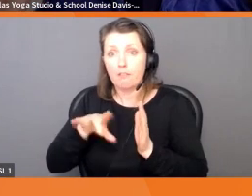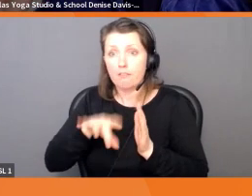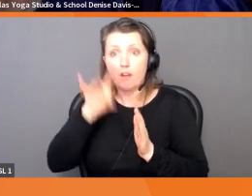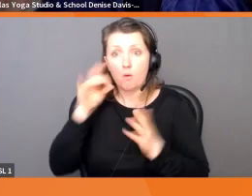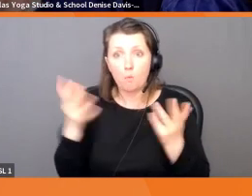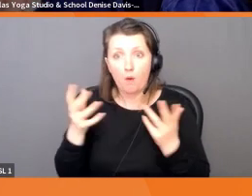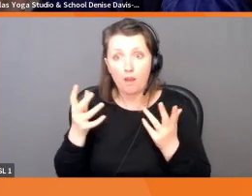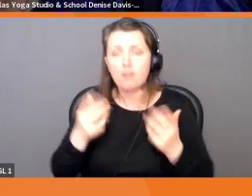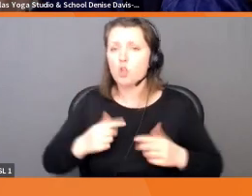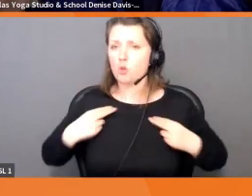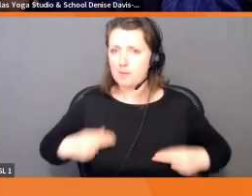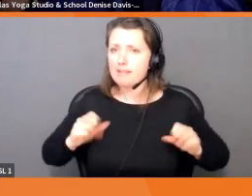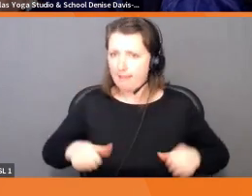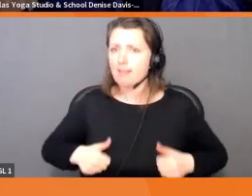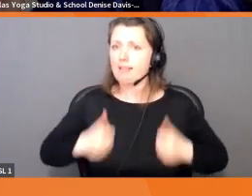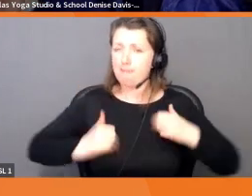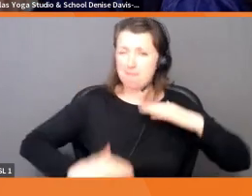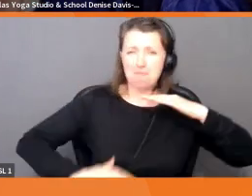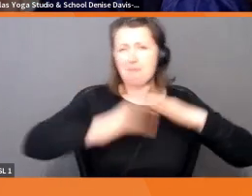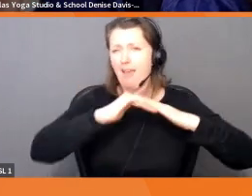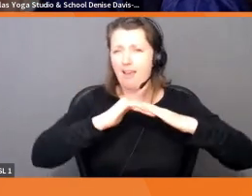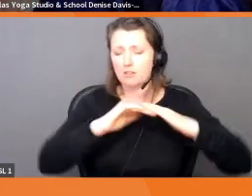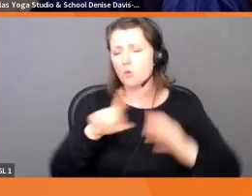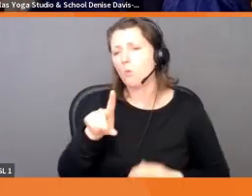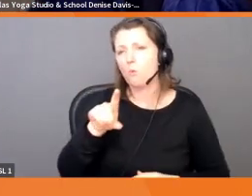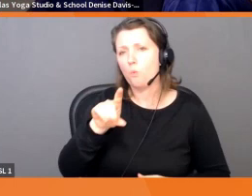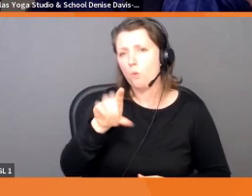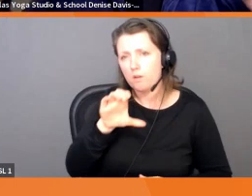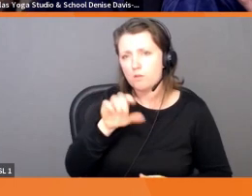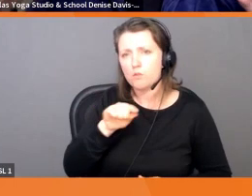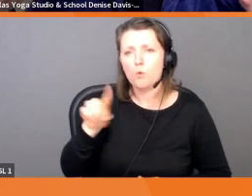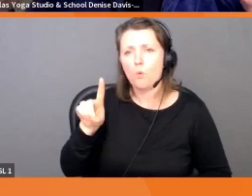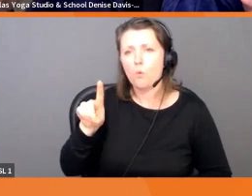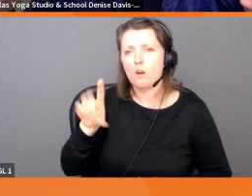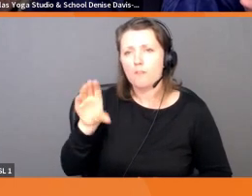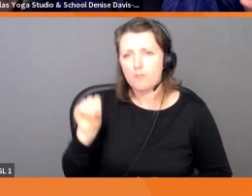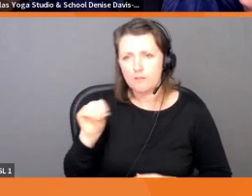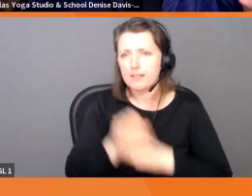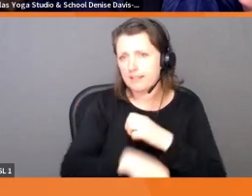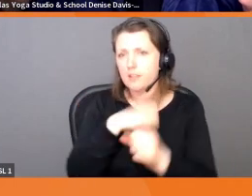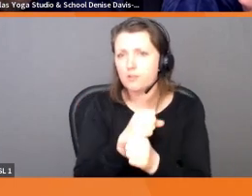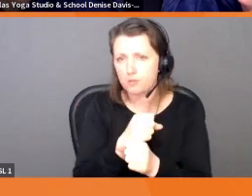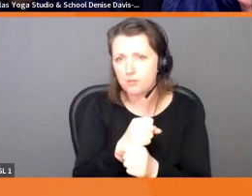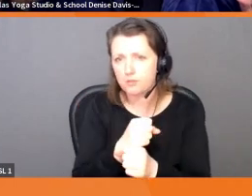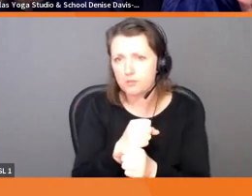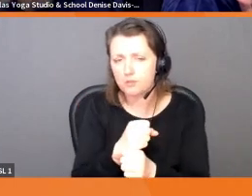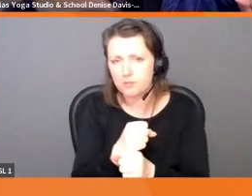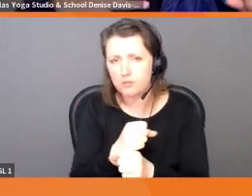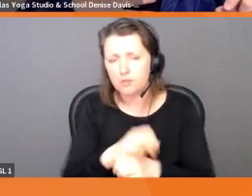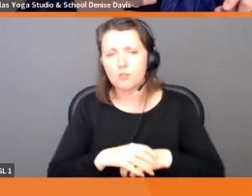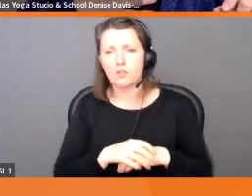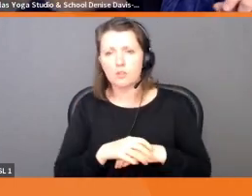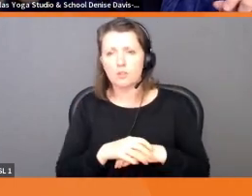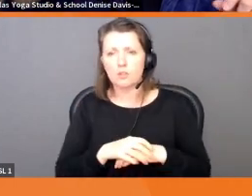and 150 years in terms of our bioavailable lifespan. Everything that we do to